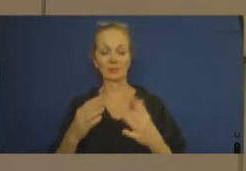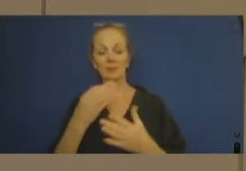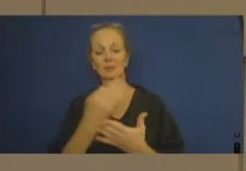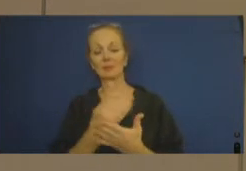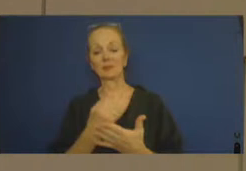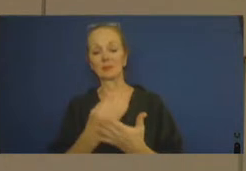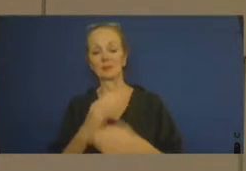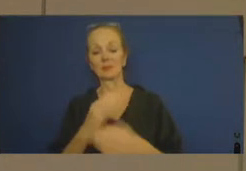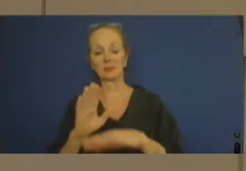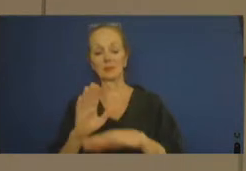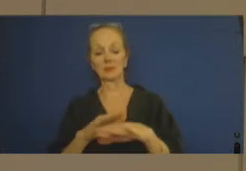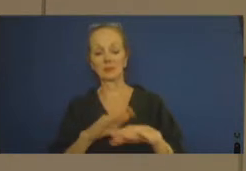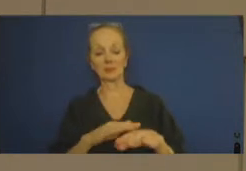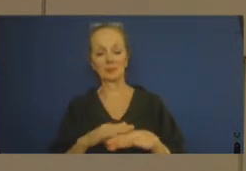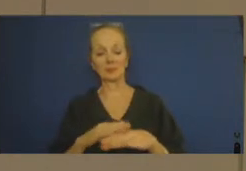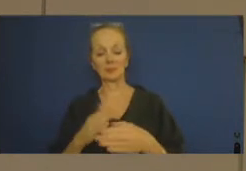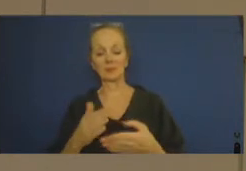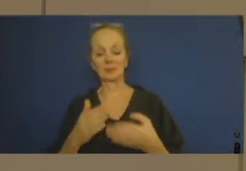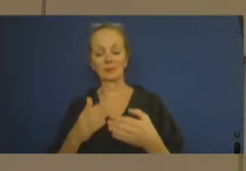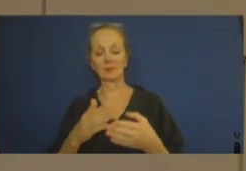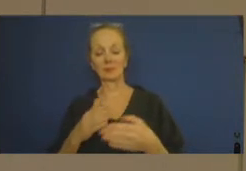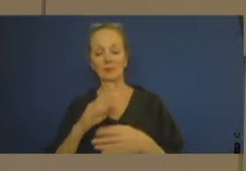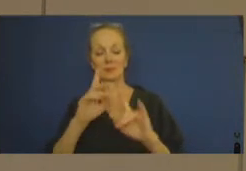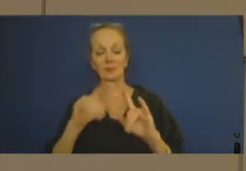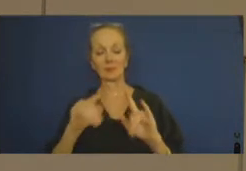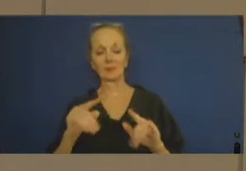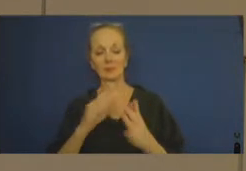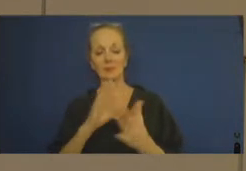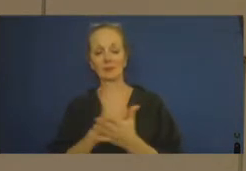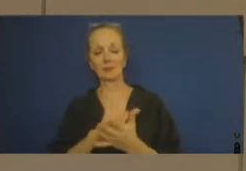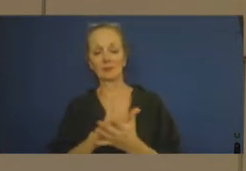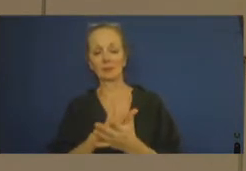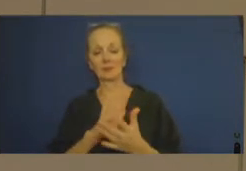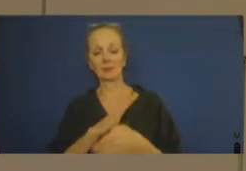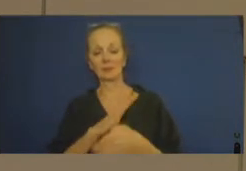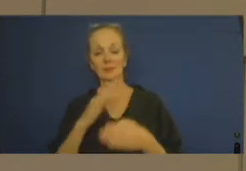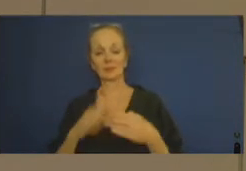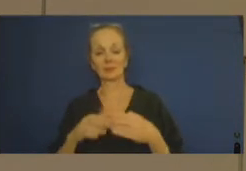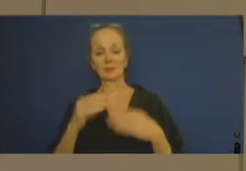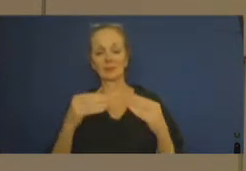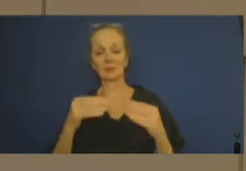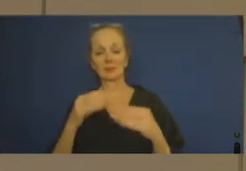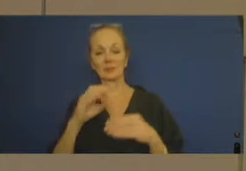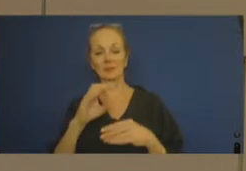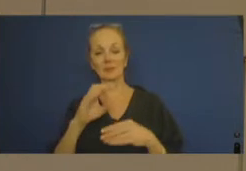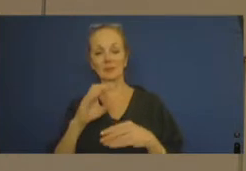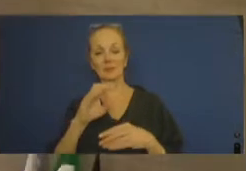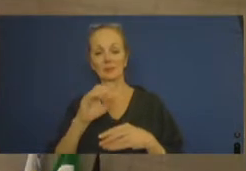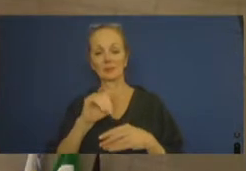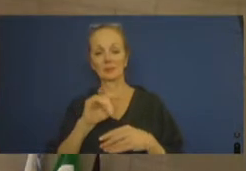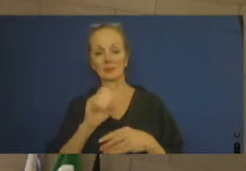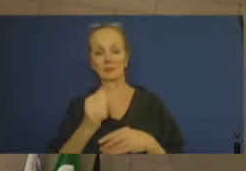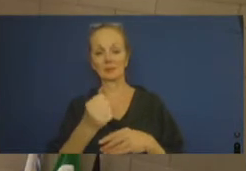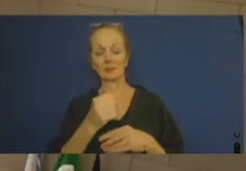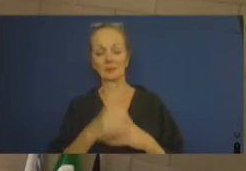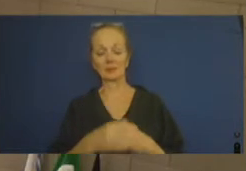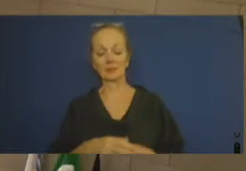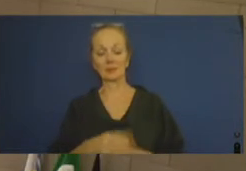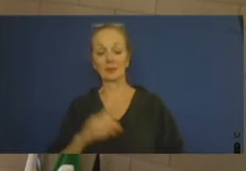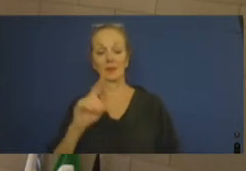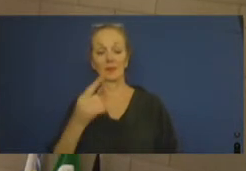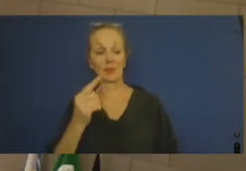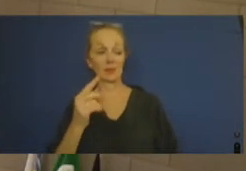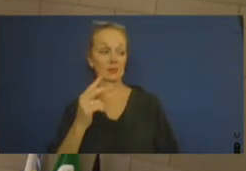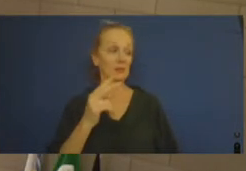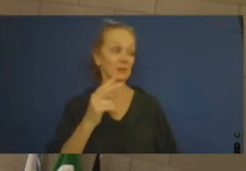for the execution and delivery of various documents necessary to complete the sale of COPS. Second. We have a motion and a second.